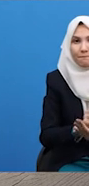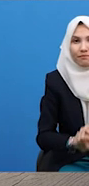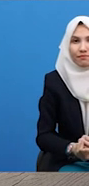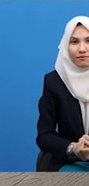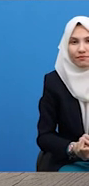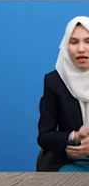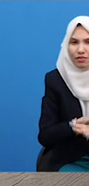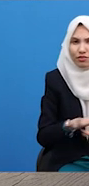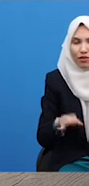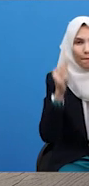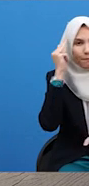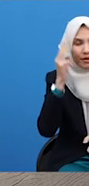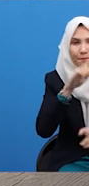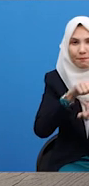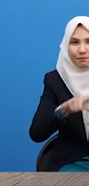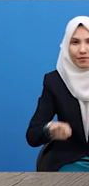But,